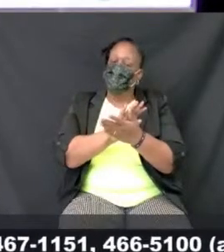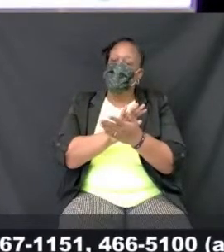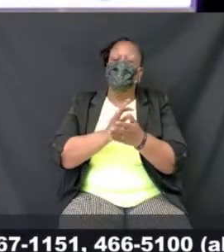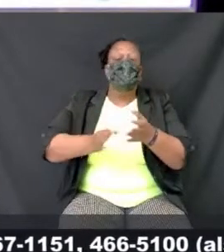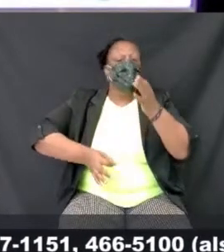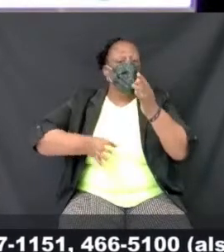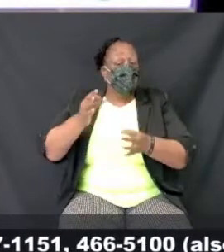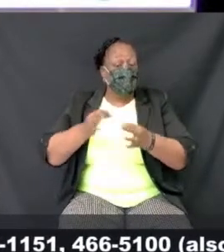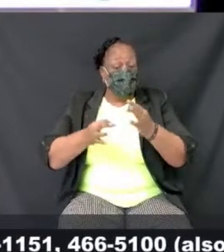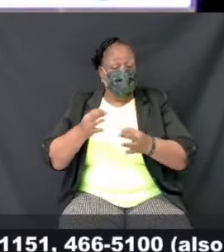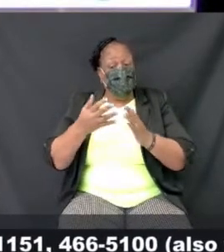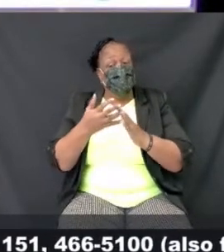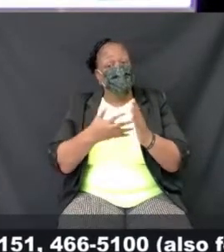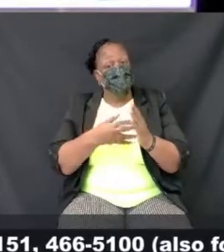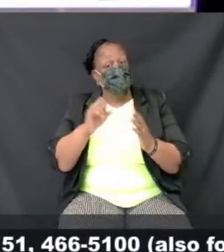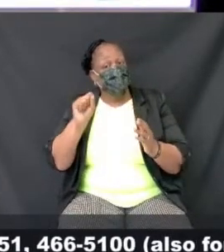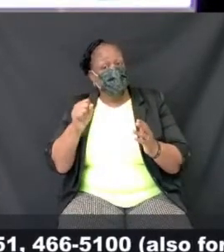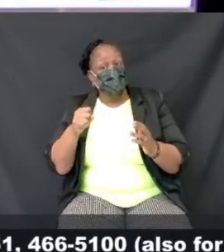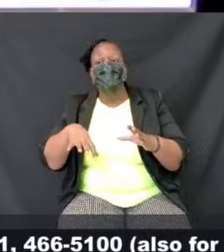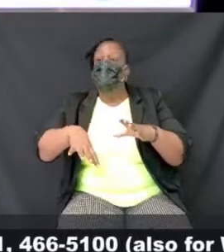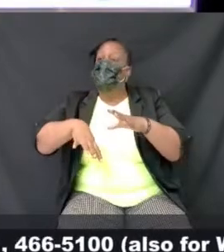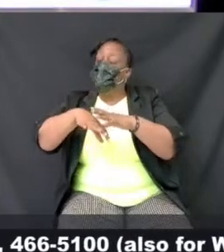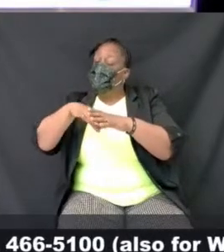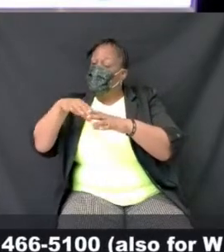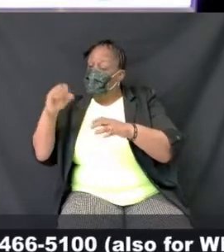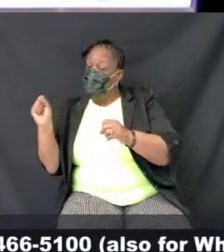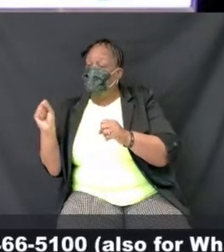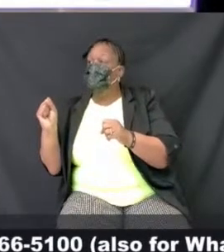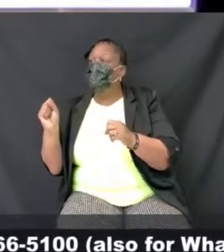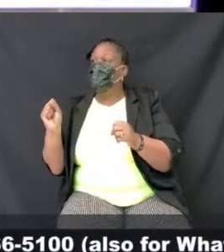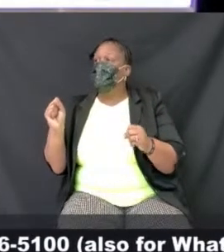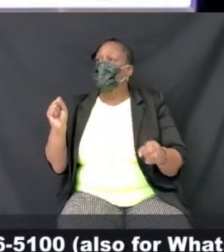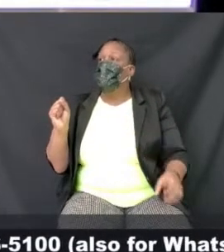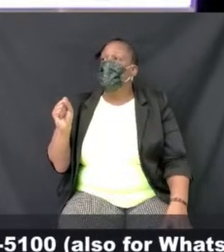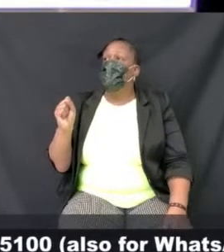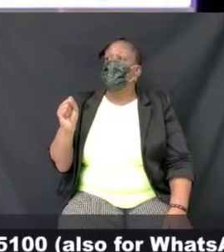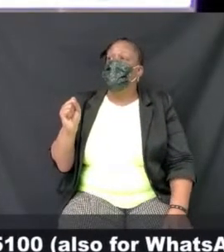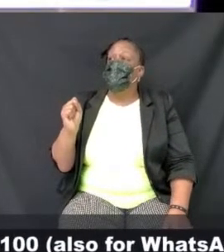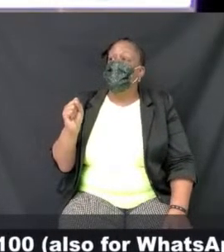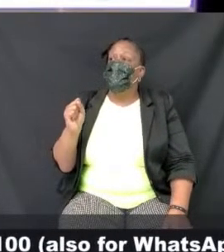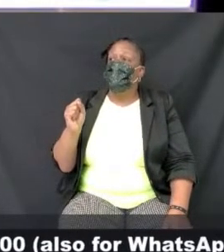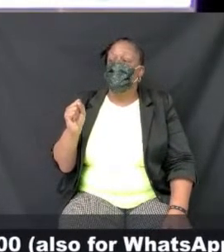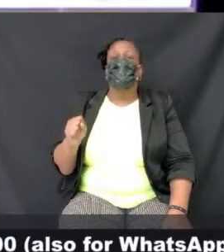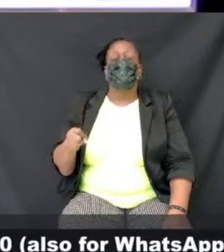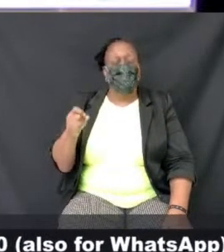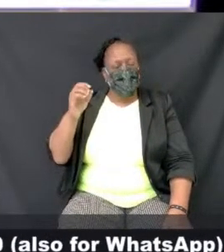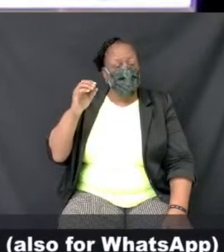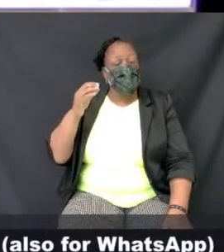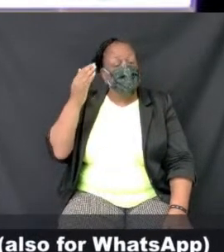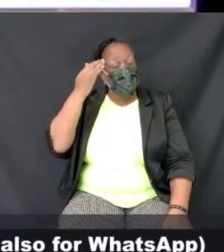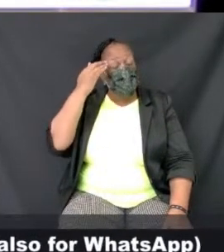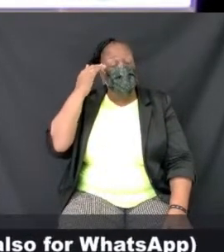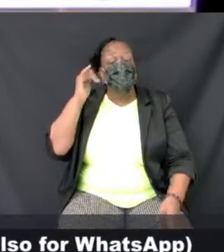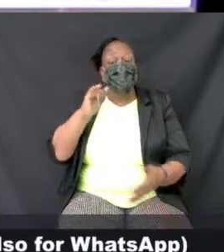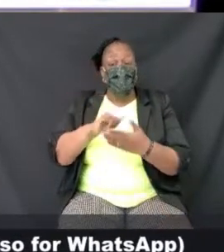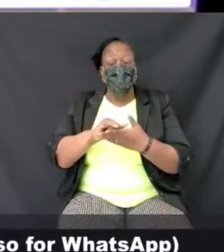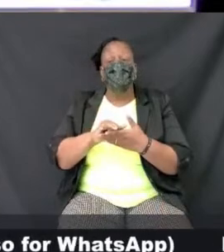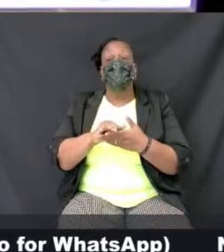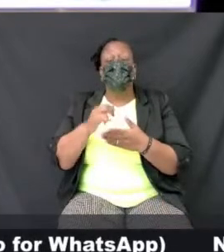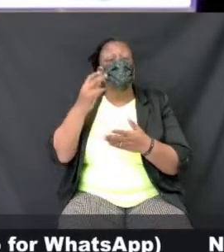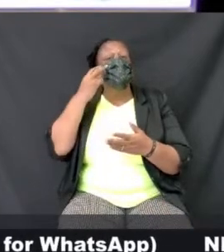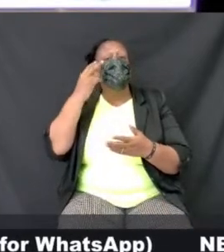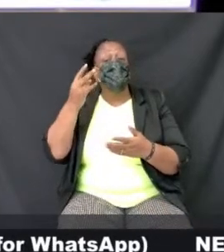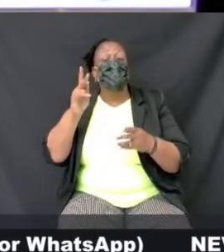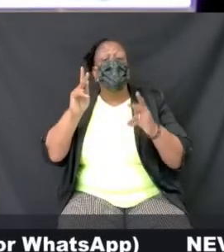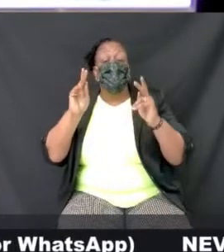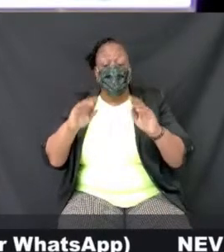symptomatic and they test positive, they will be taken out. But what I said is that we should expect going forward that you will